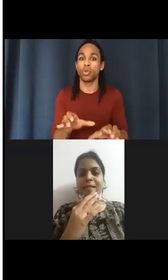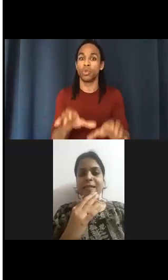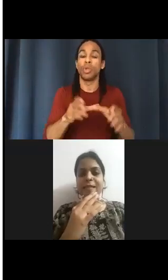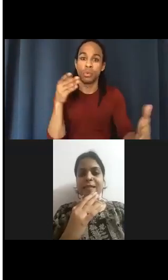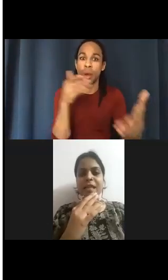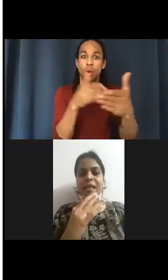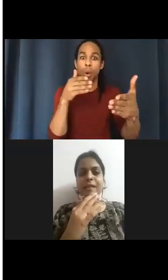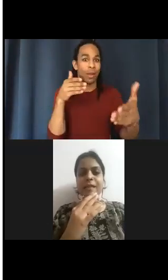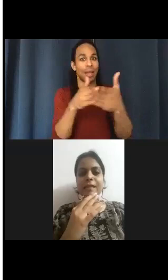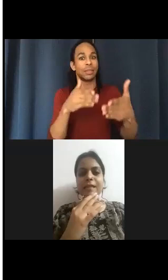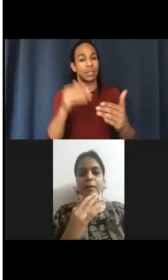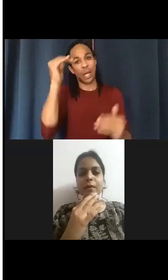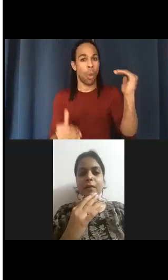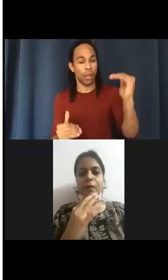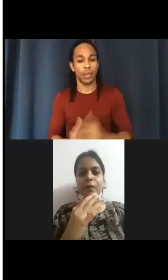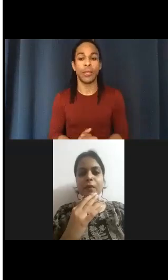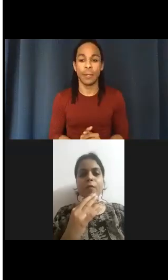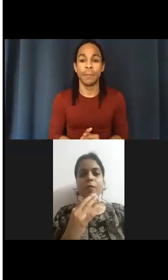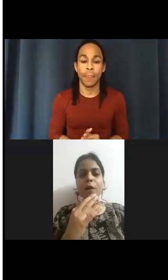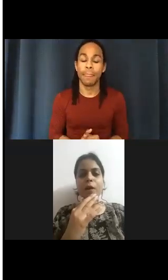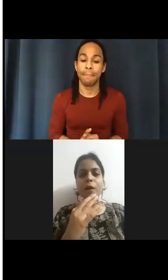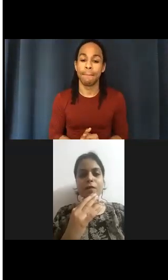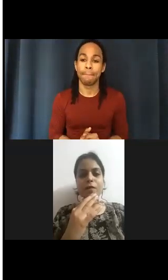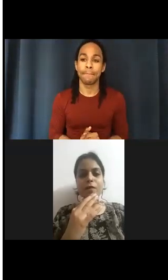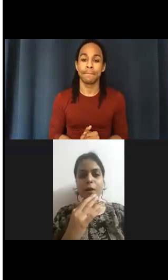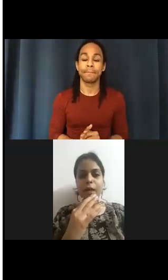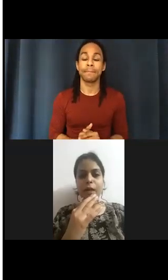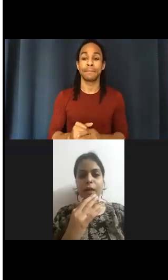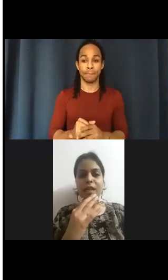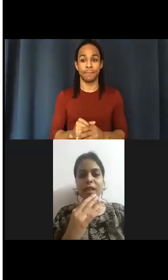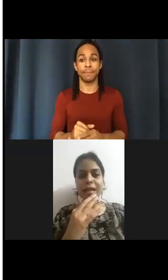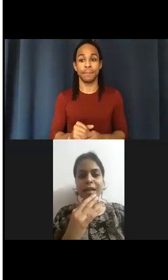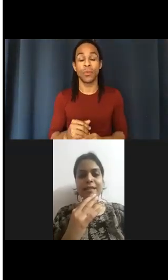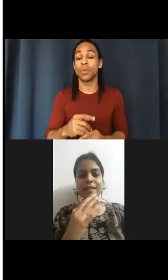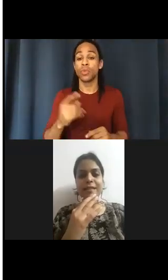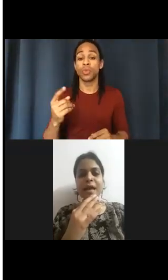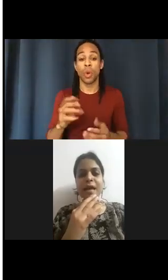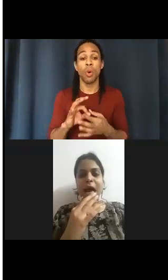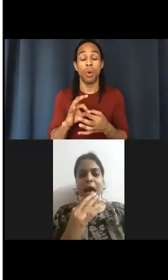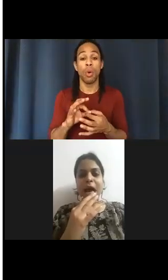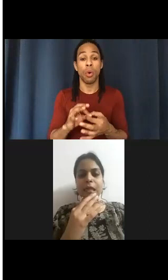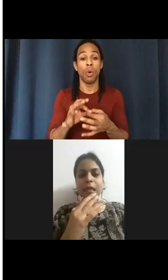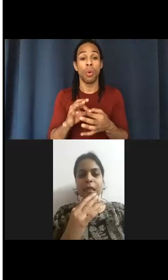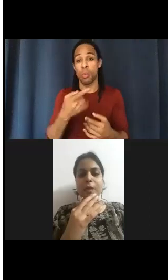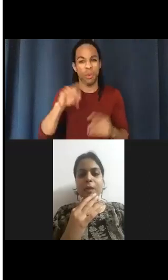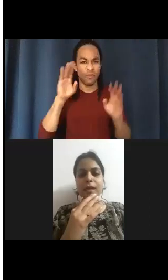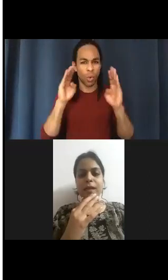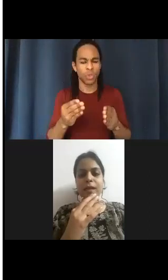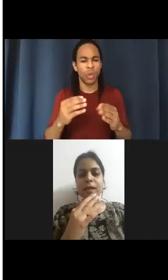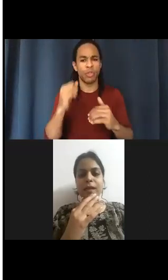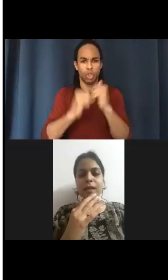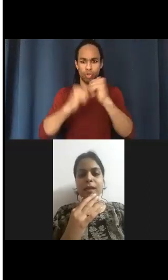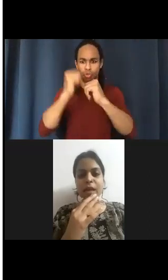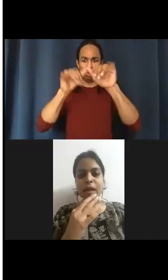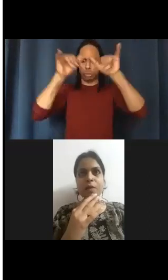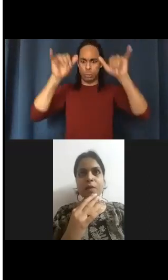is, the reinforcing of the structures of inequality at this time, and global pandemic,